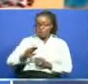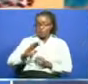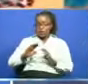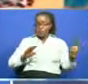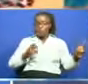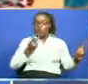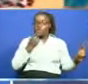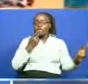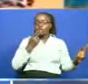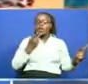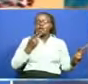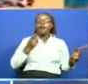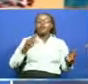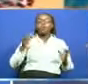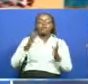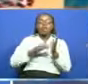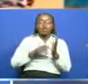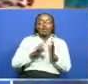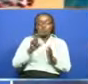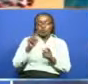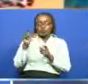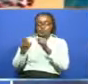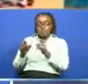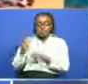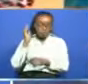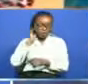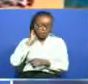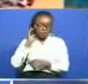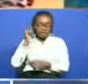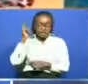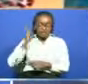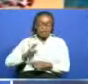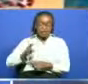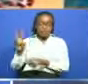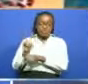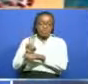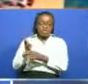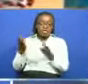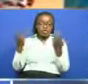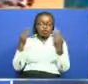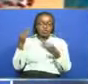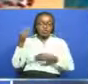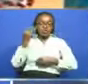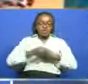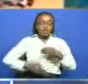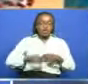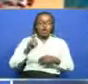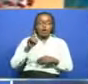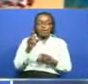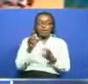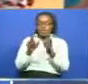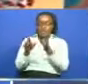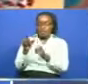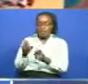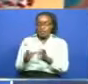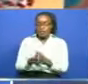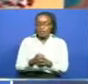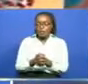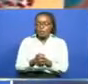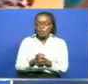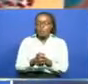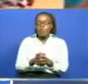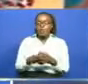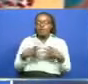Pokot, Machakos 2 each, while Murang'a, Nandi, Vihiga, Meru and Busia had 1 case each. The number